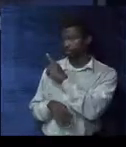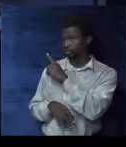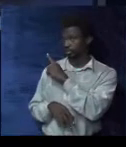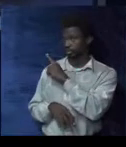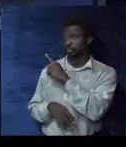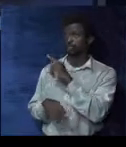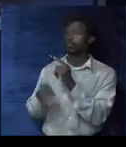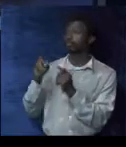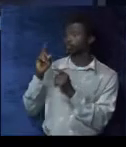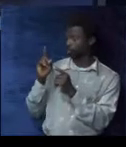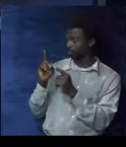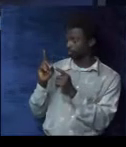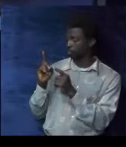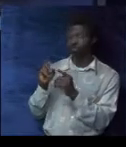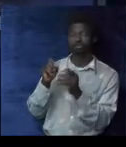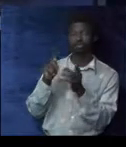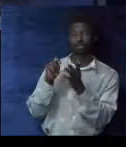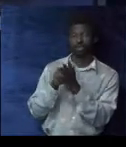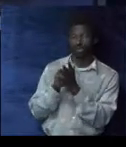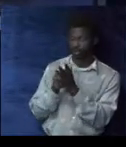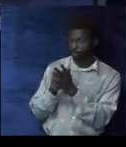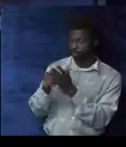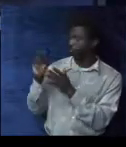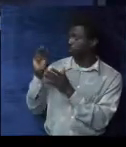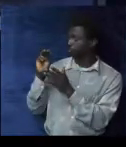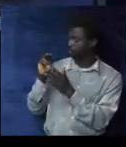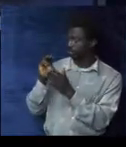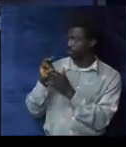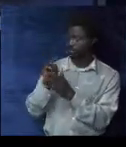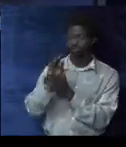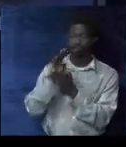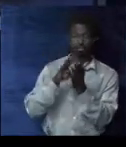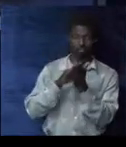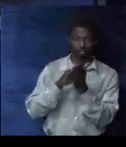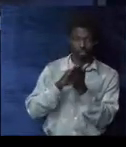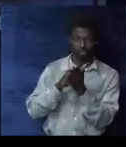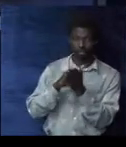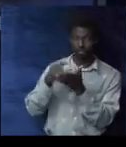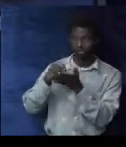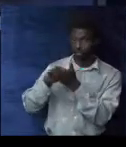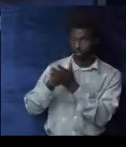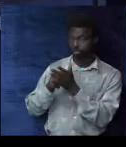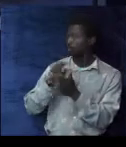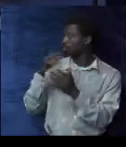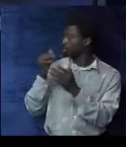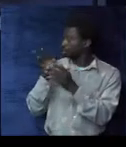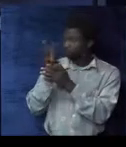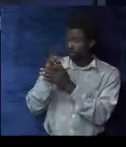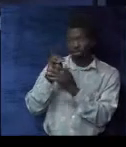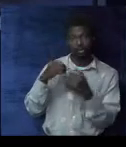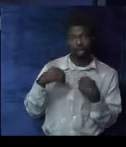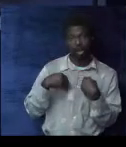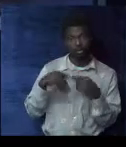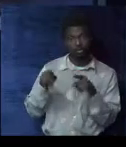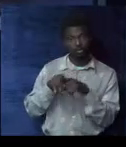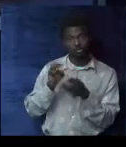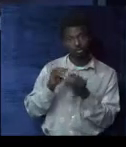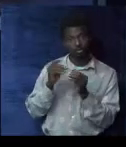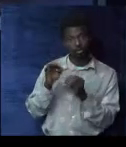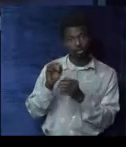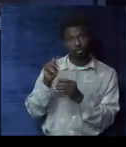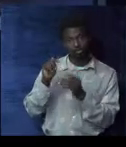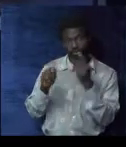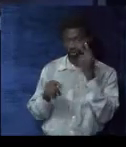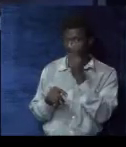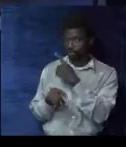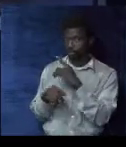see. So we have the ones, the thousands, the million, the billion, and then the trillion. Now observe that all of them have the same number of trillion, 300